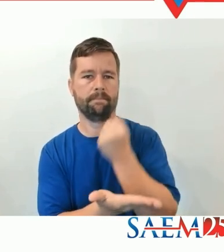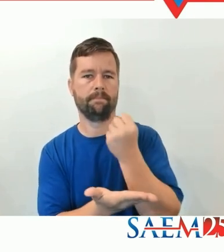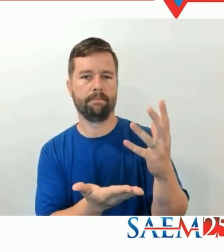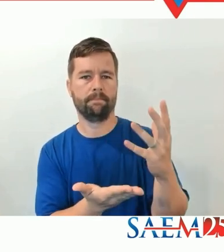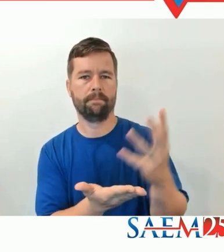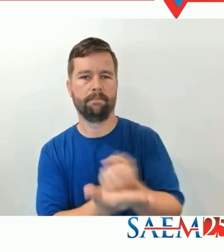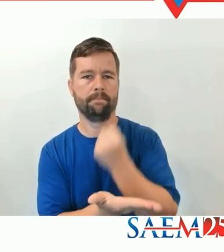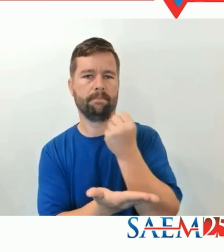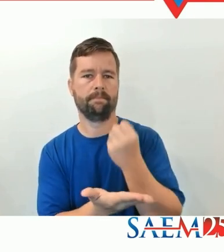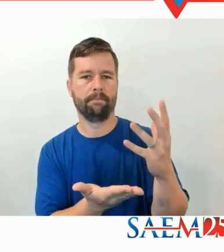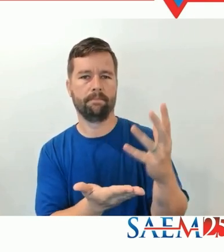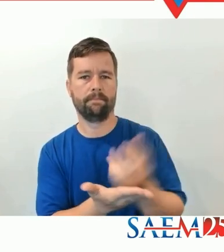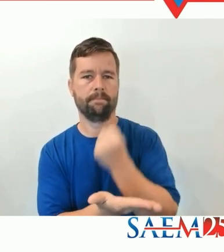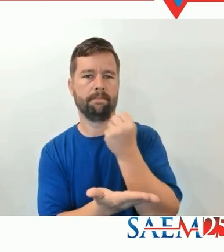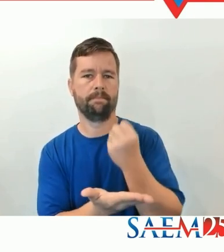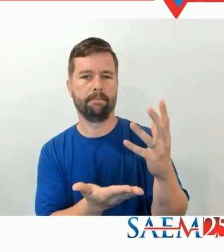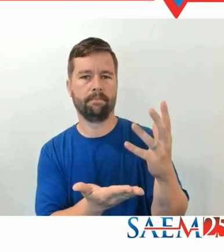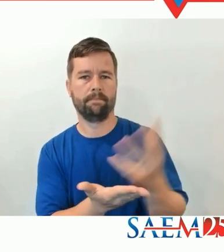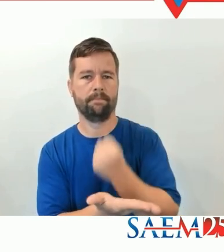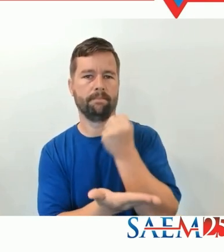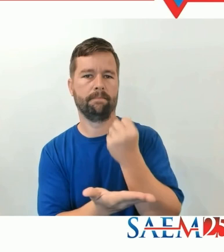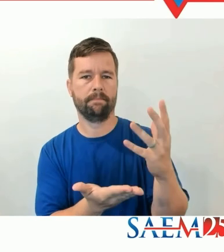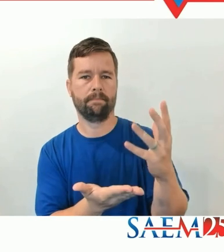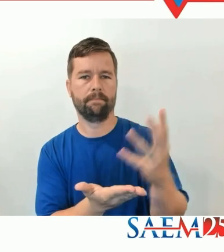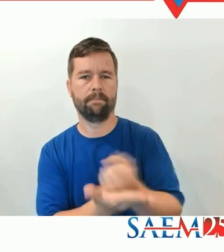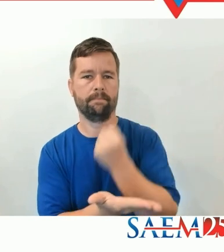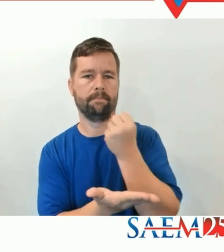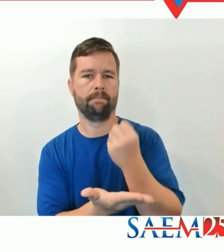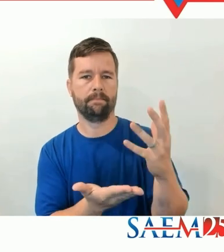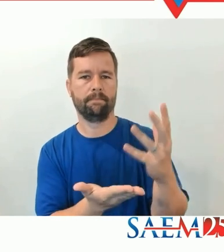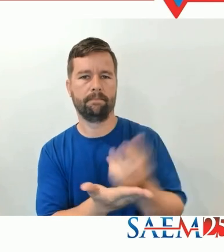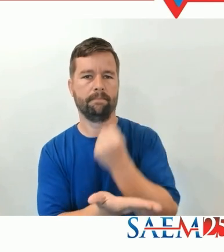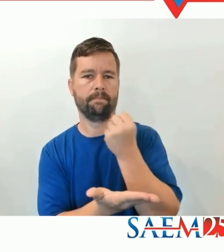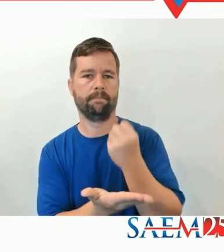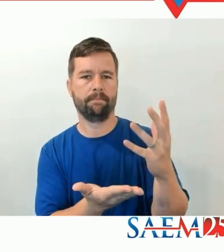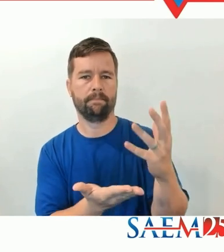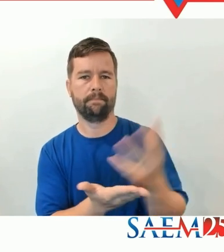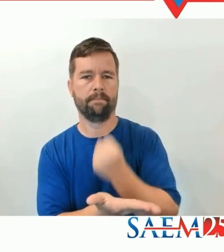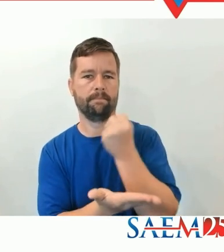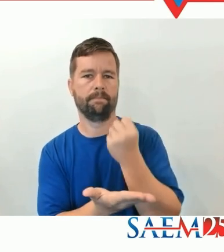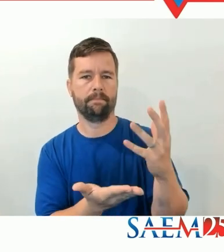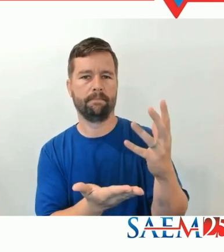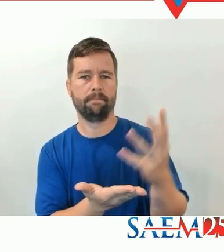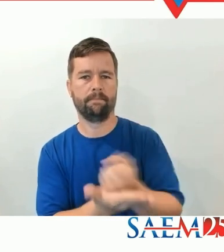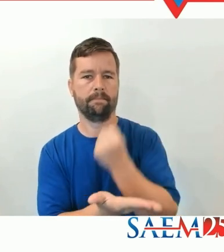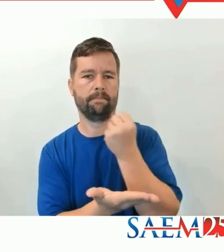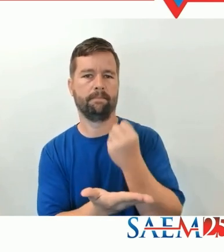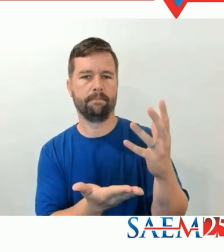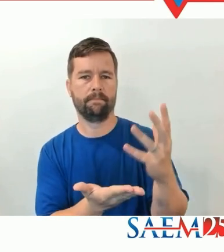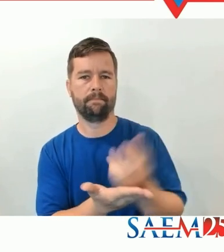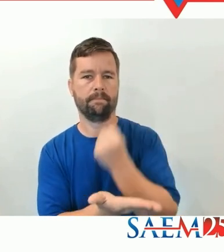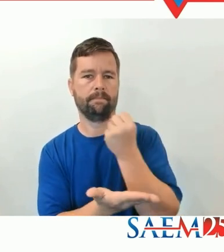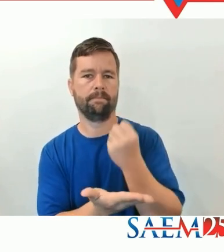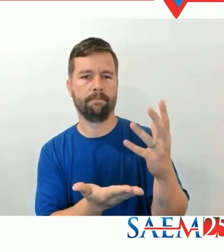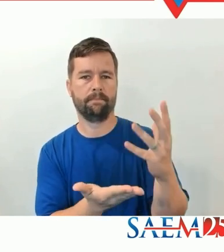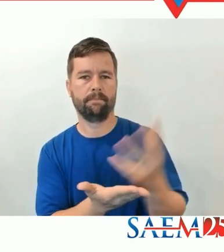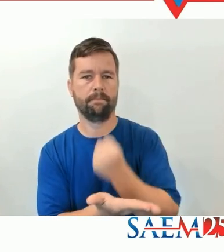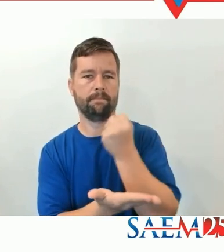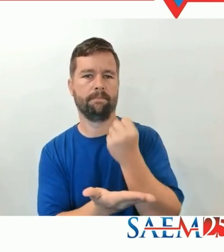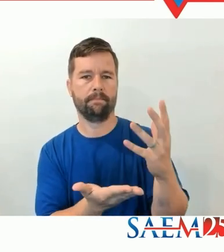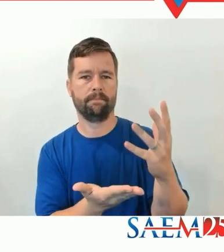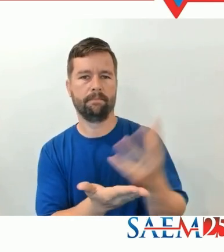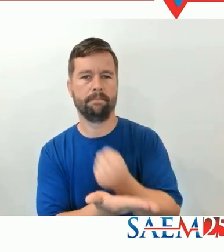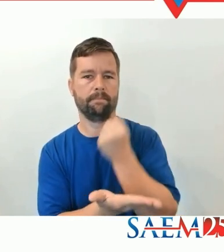and written communication protocols because you have a deaf or hard of hearing individual absolutely will help reduce communication errors, which is a benefit